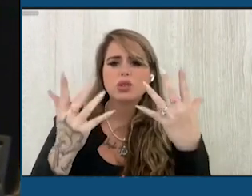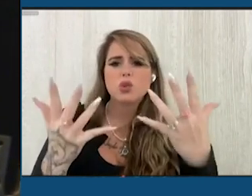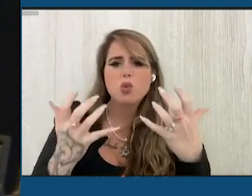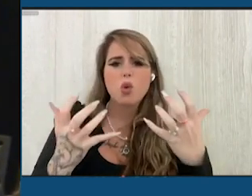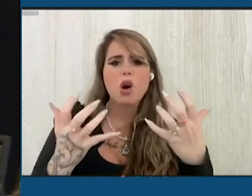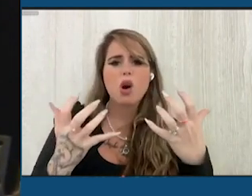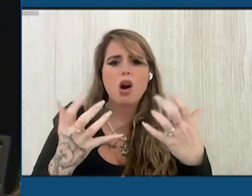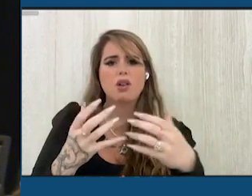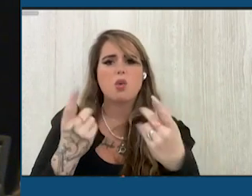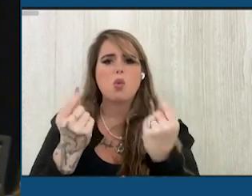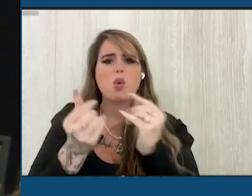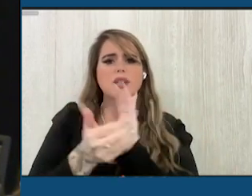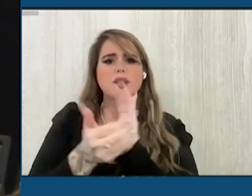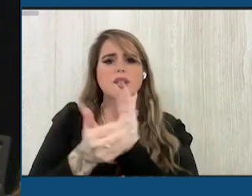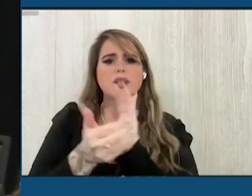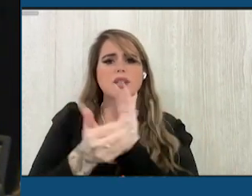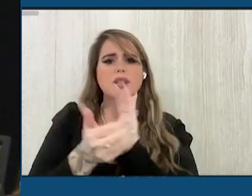your employees?